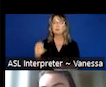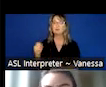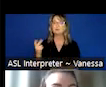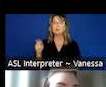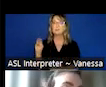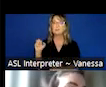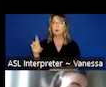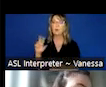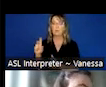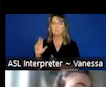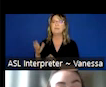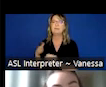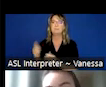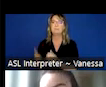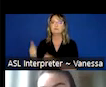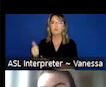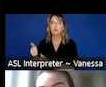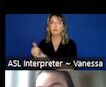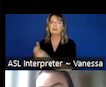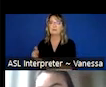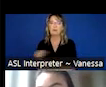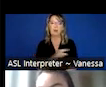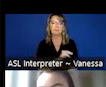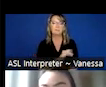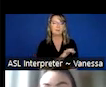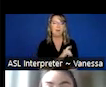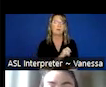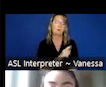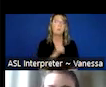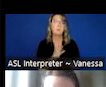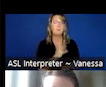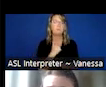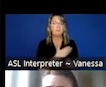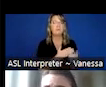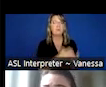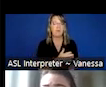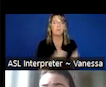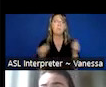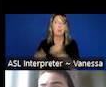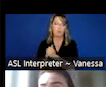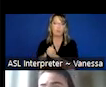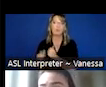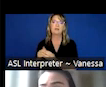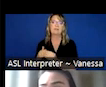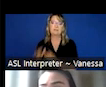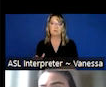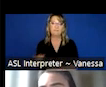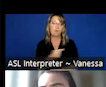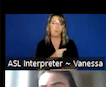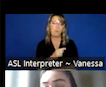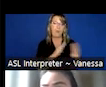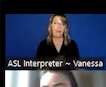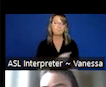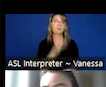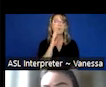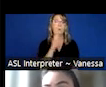majority leader, and we are expecting McConnell to remain the minority leader. The House side, we know that Pelosi